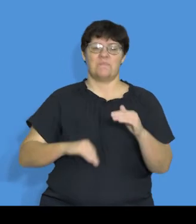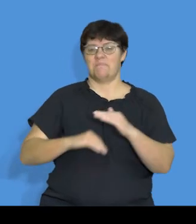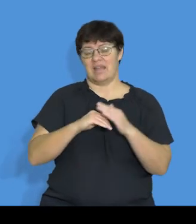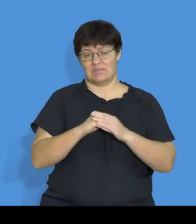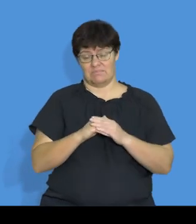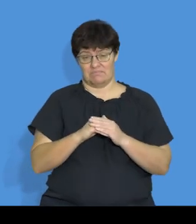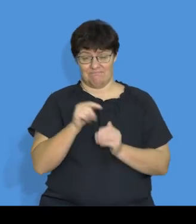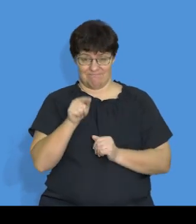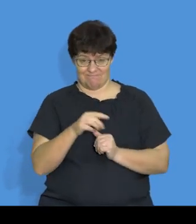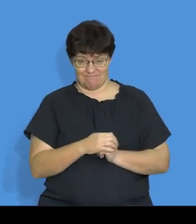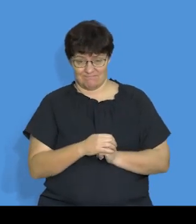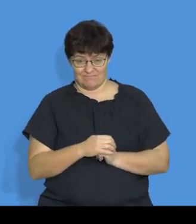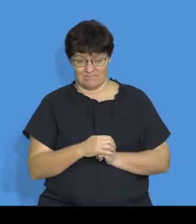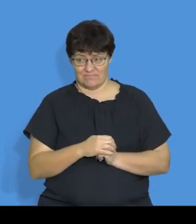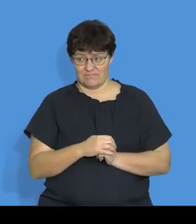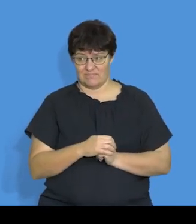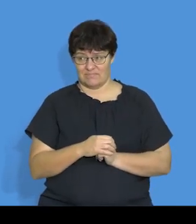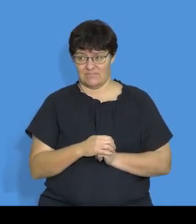that E is equals to what?